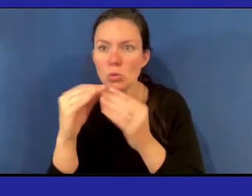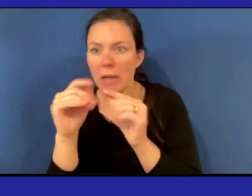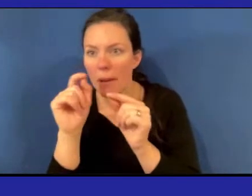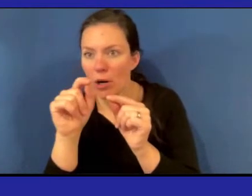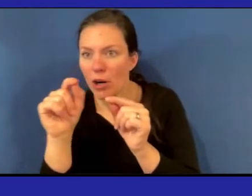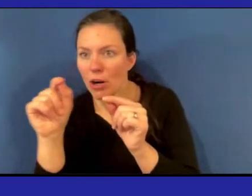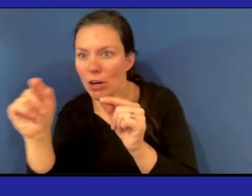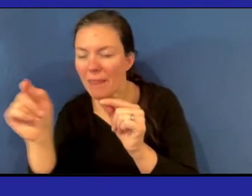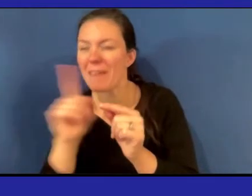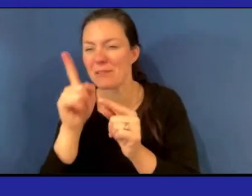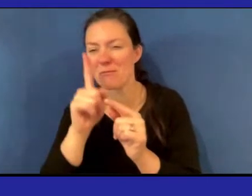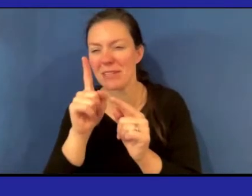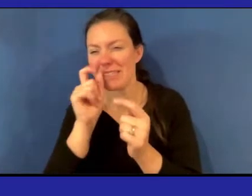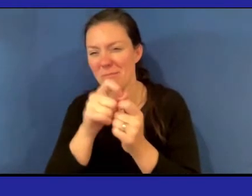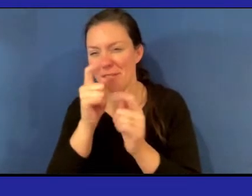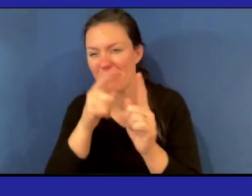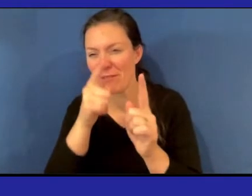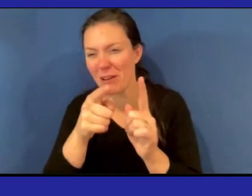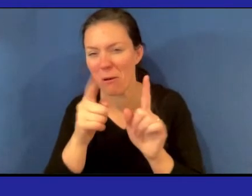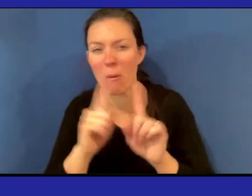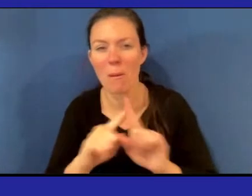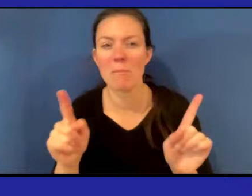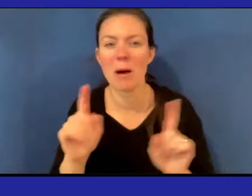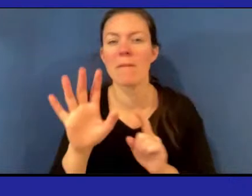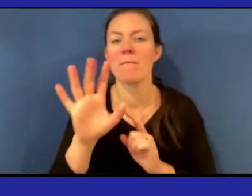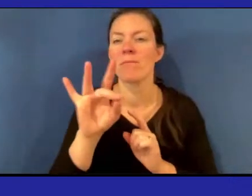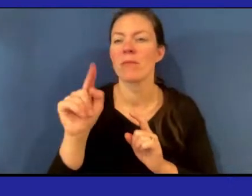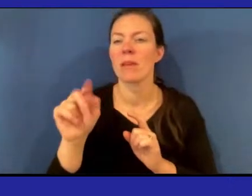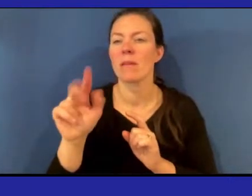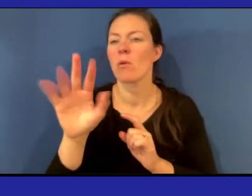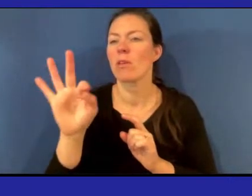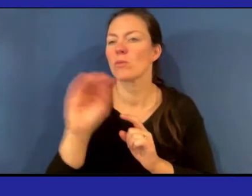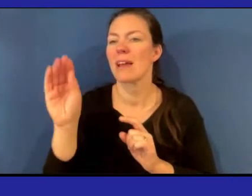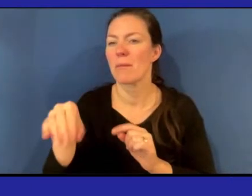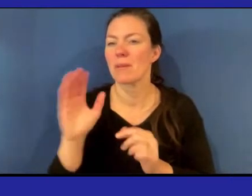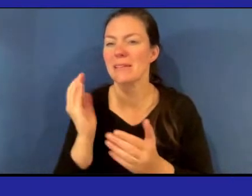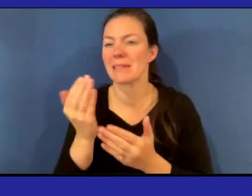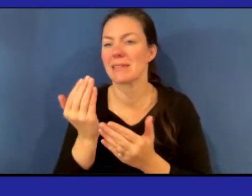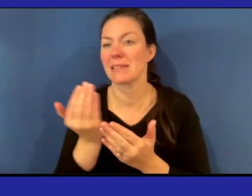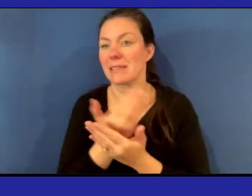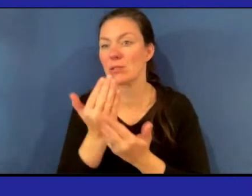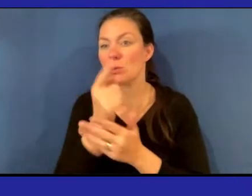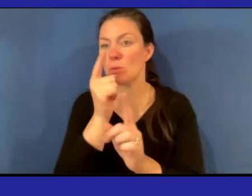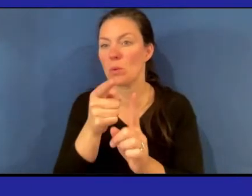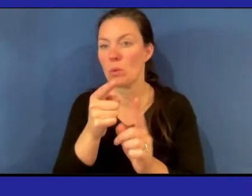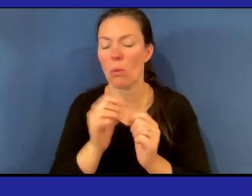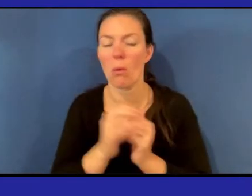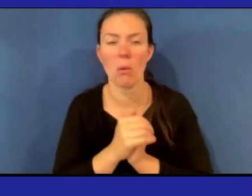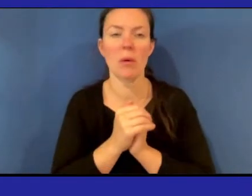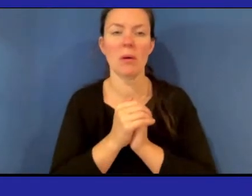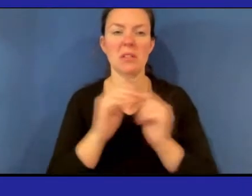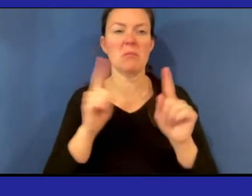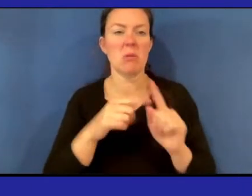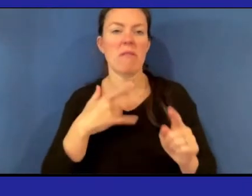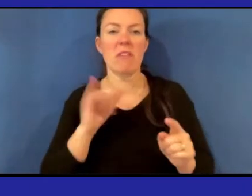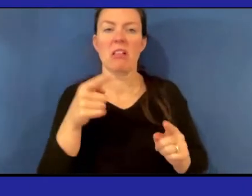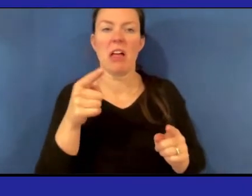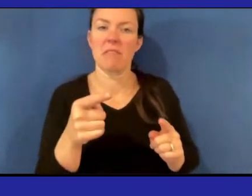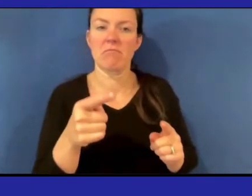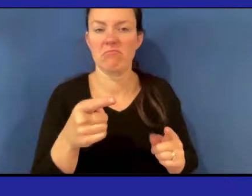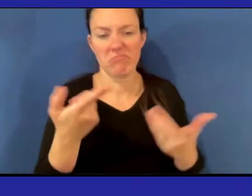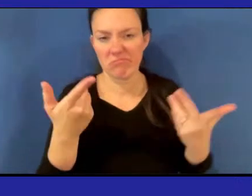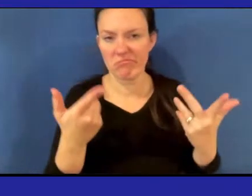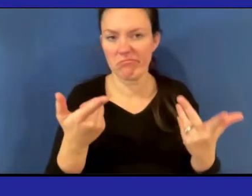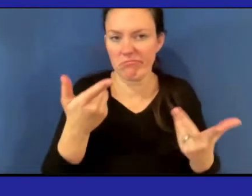88.39% is the revised target on this one. But we think this one is right, just common cause